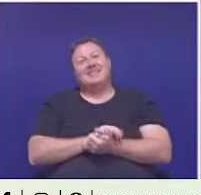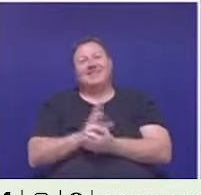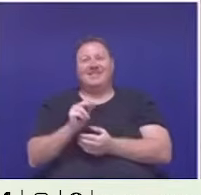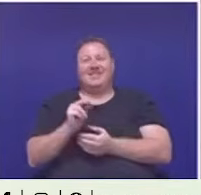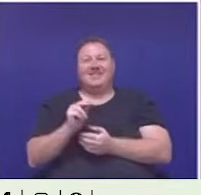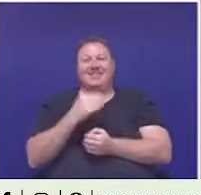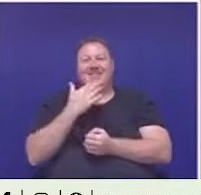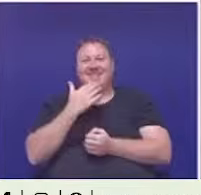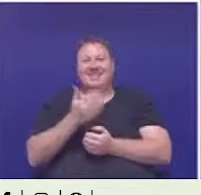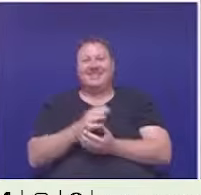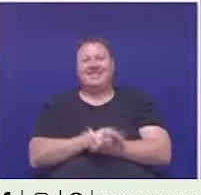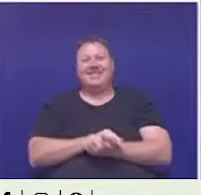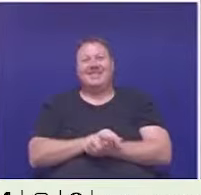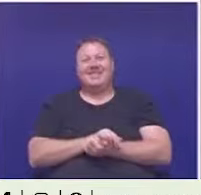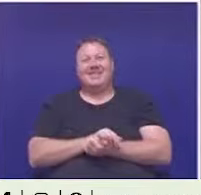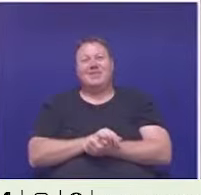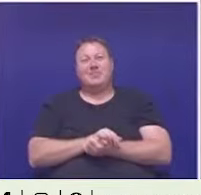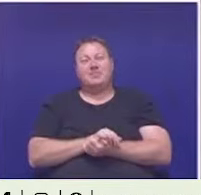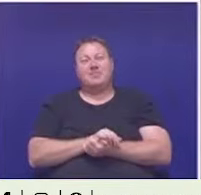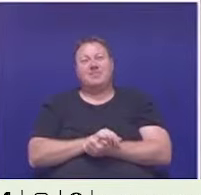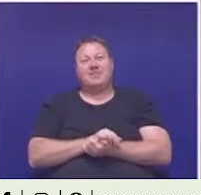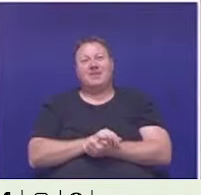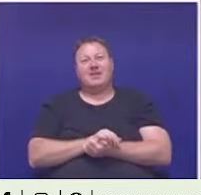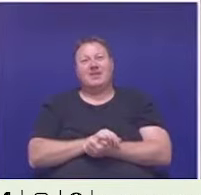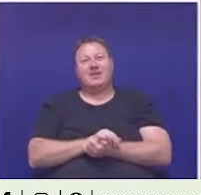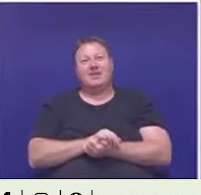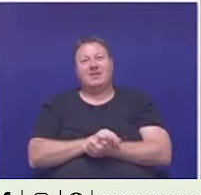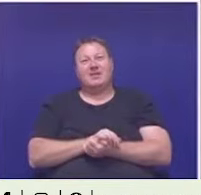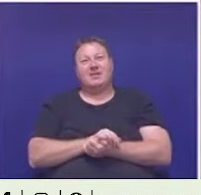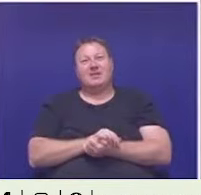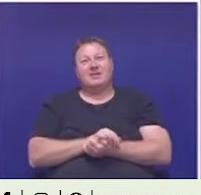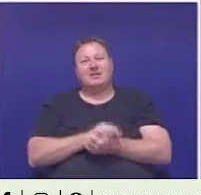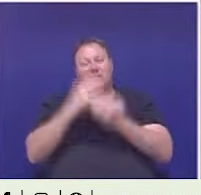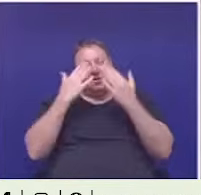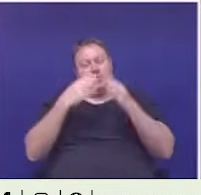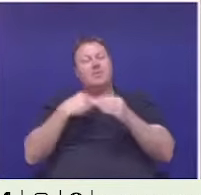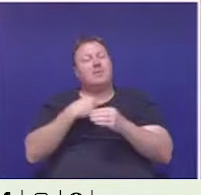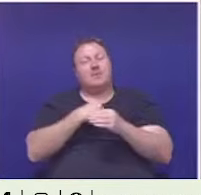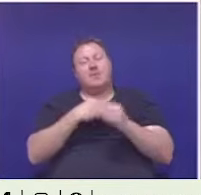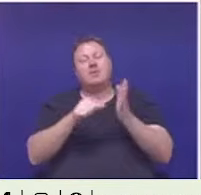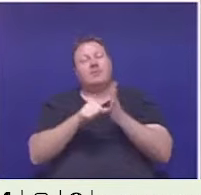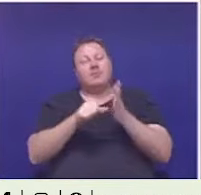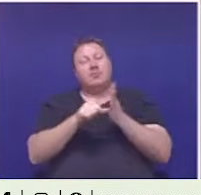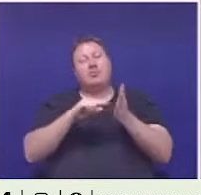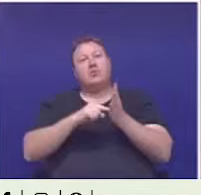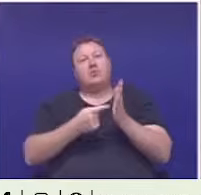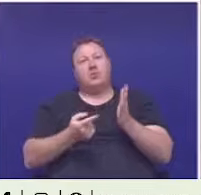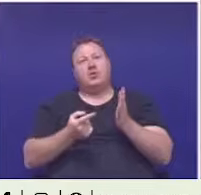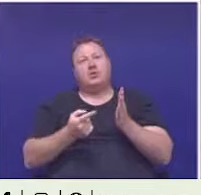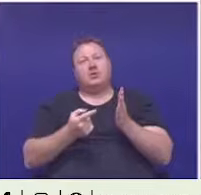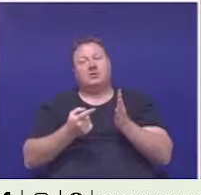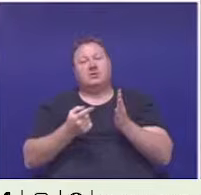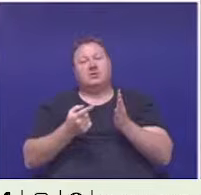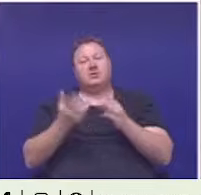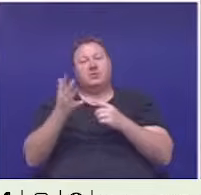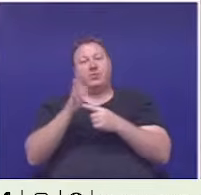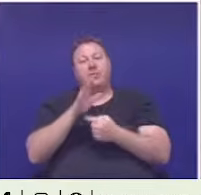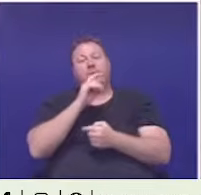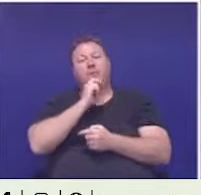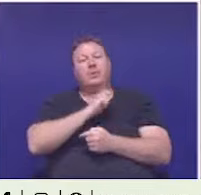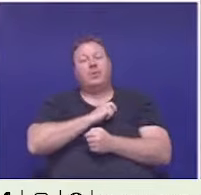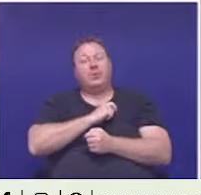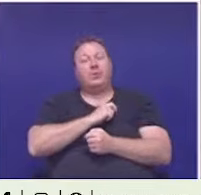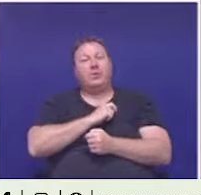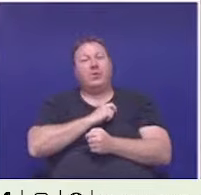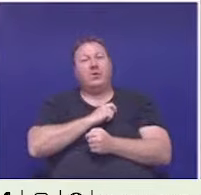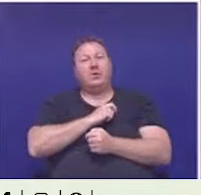no. Thank you very much. Honourable member, it's an important point, and what you raise is a crucial